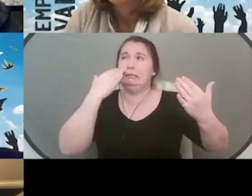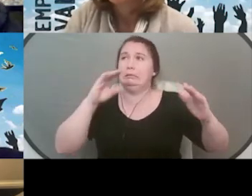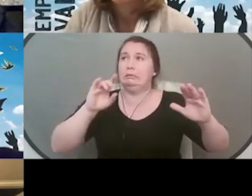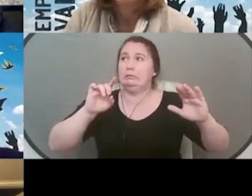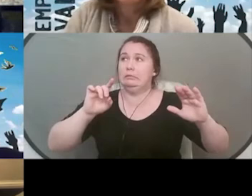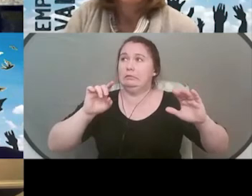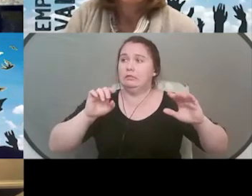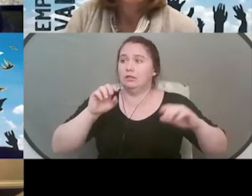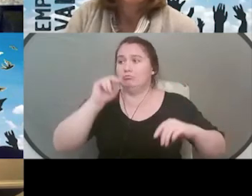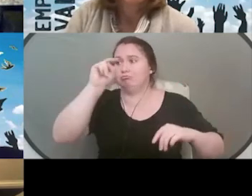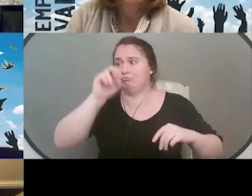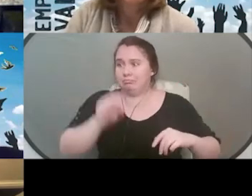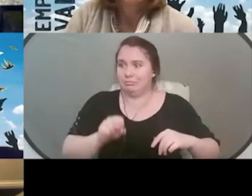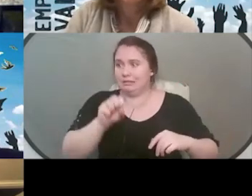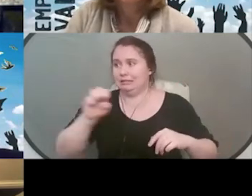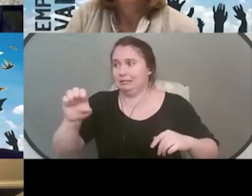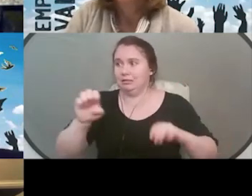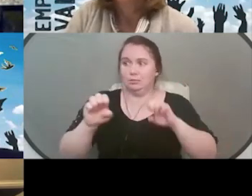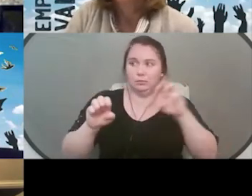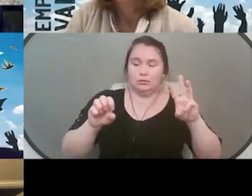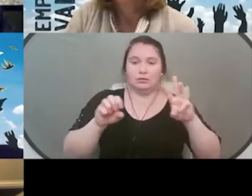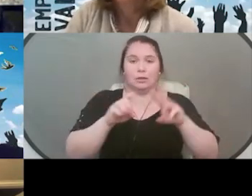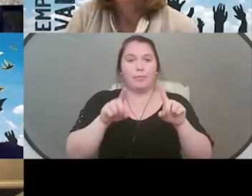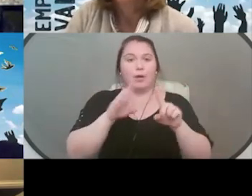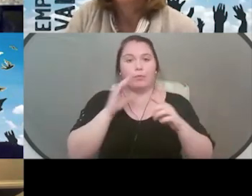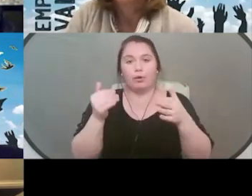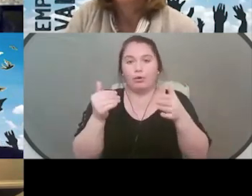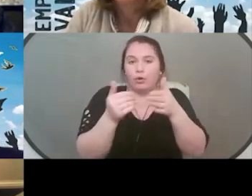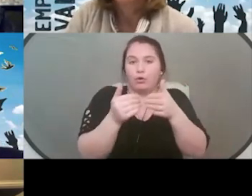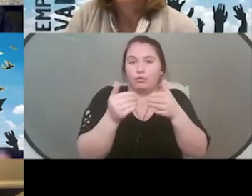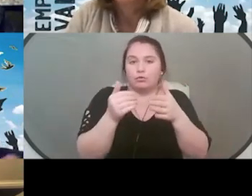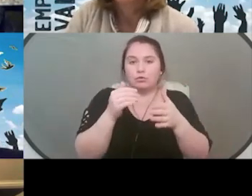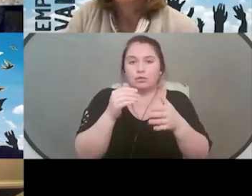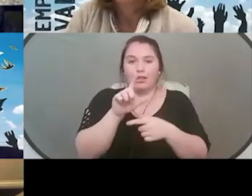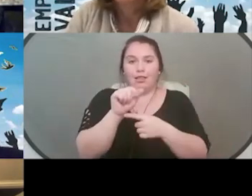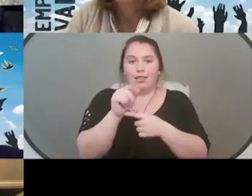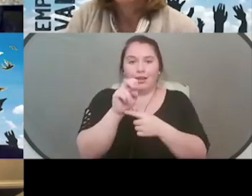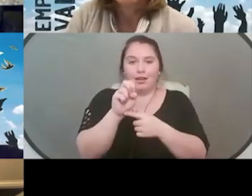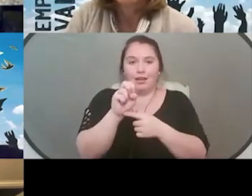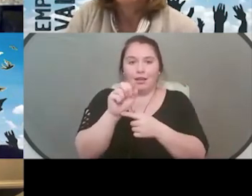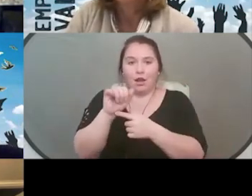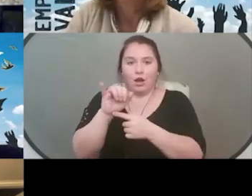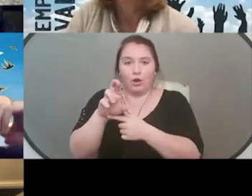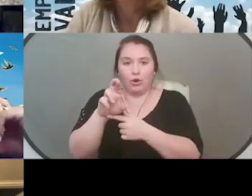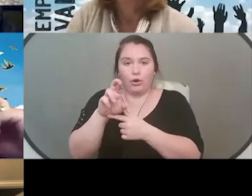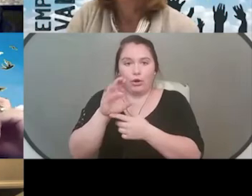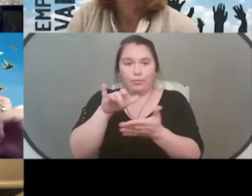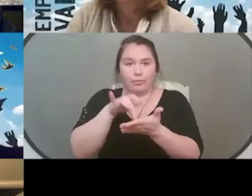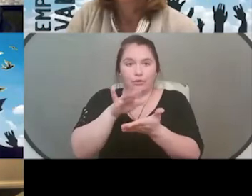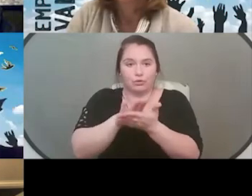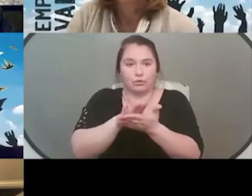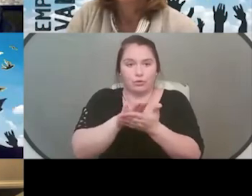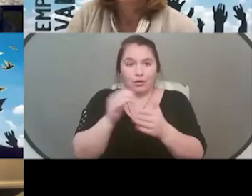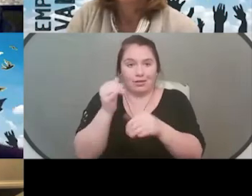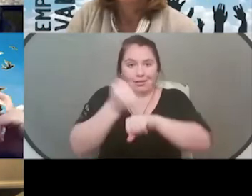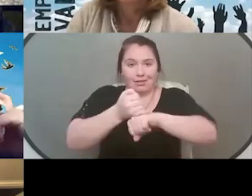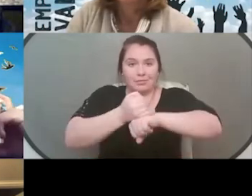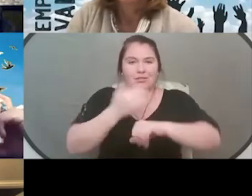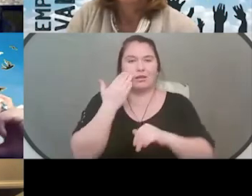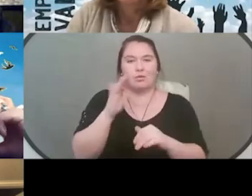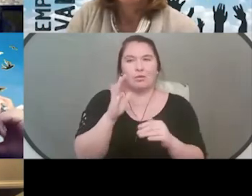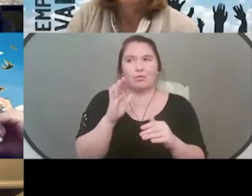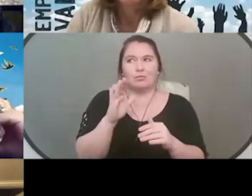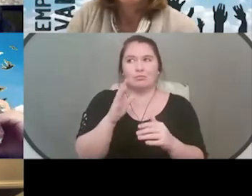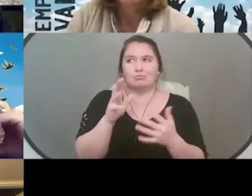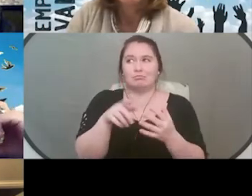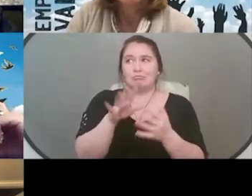little closer towards the Lake Air Middle School campus, just slightly. So you just have to walk across the street and down, I don't know, 50 feet or